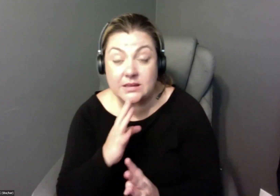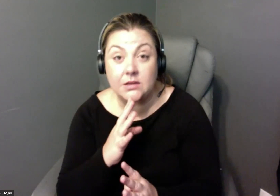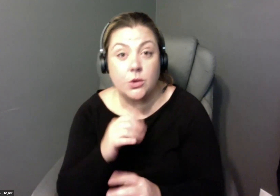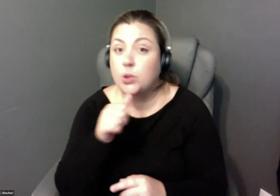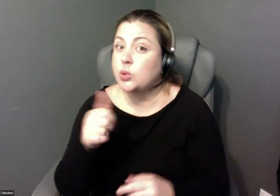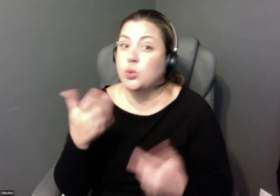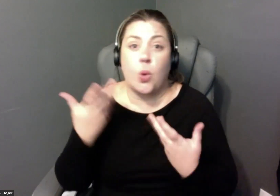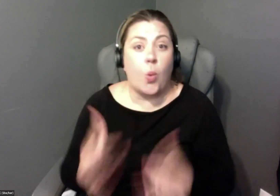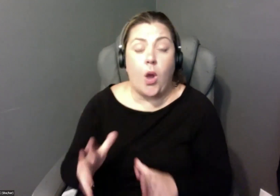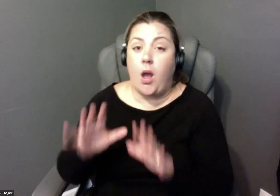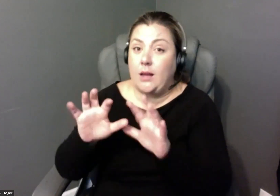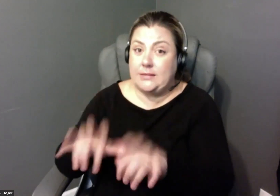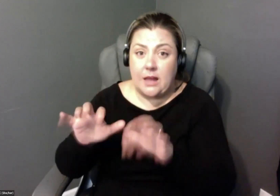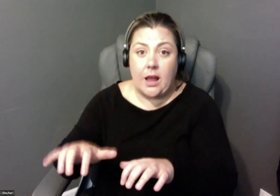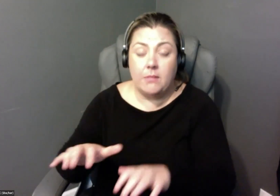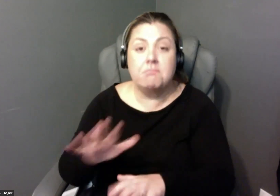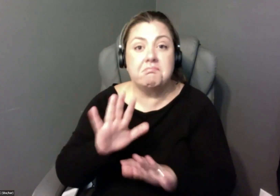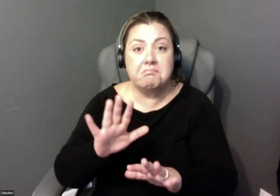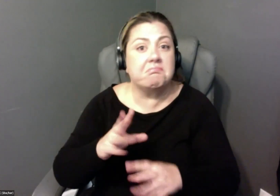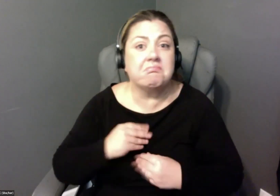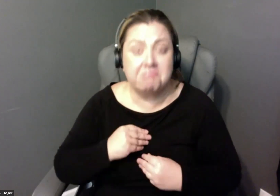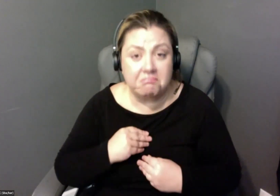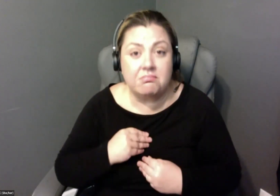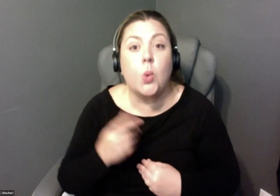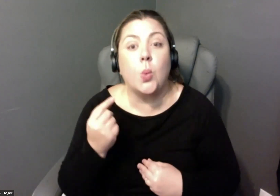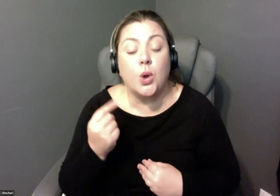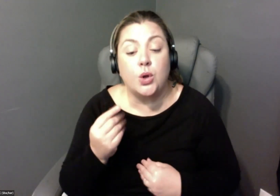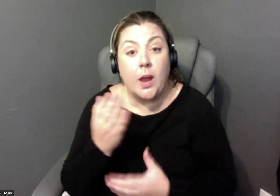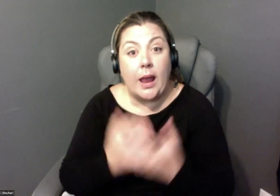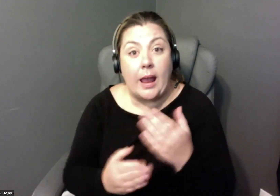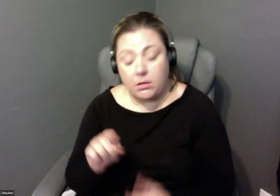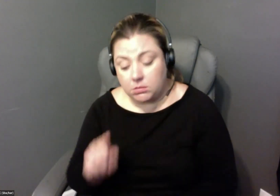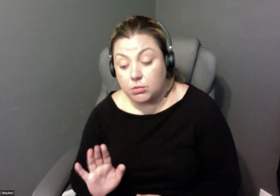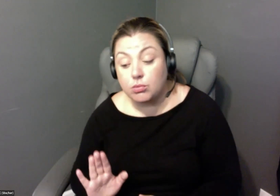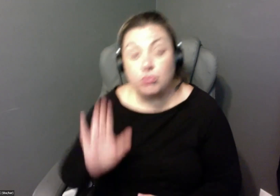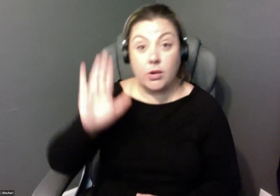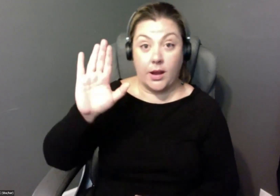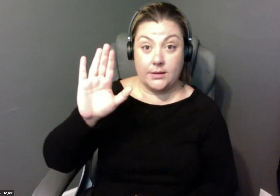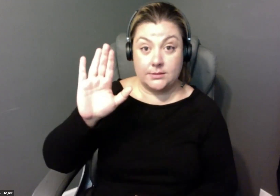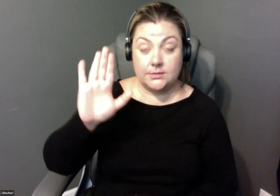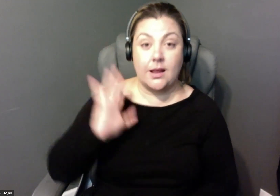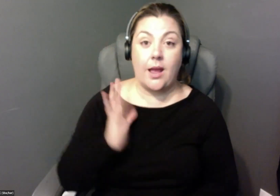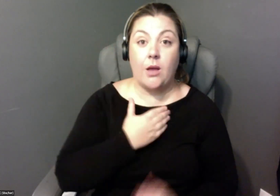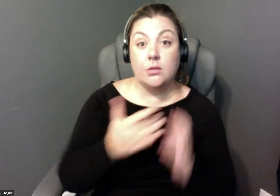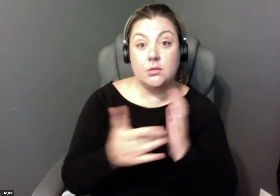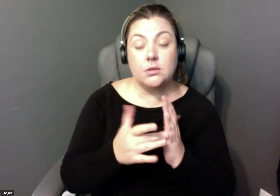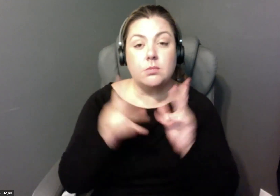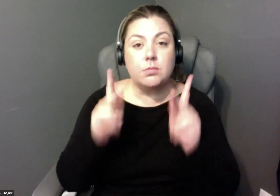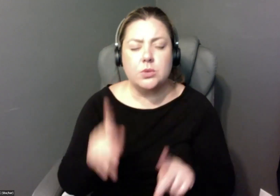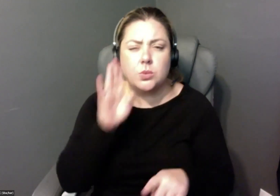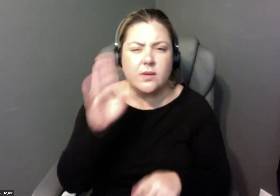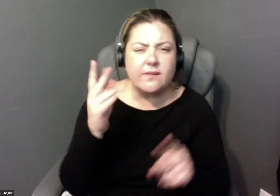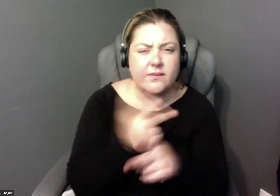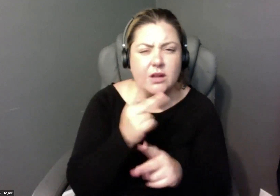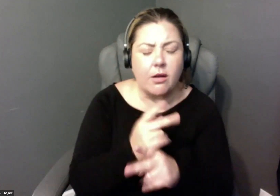please raise your hand and we will try to make sure you can get on camera and audio. And I am